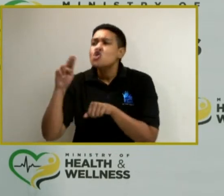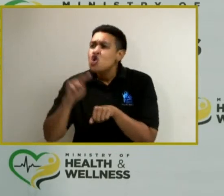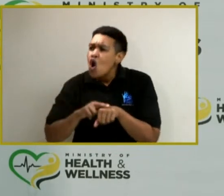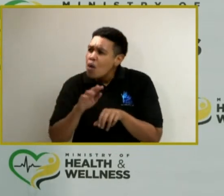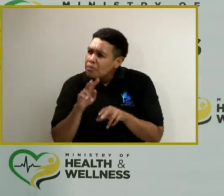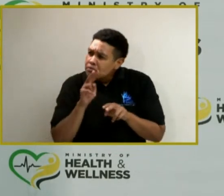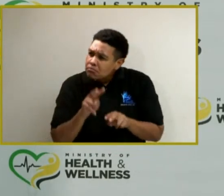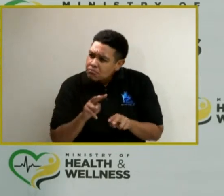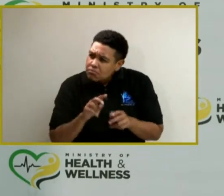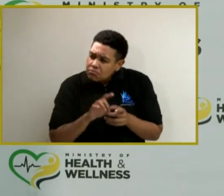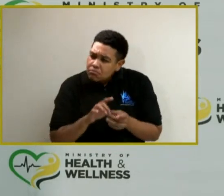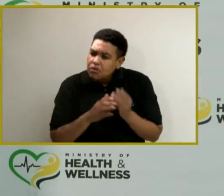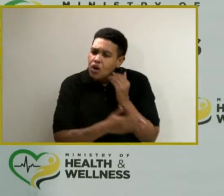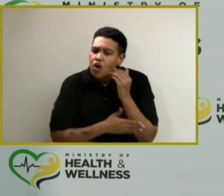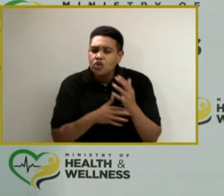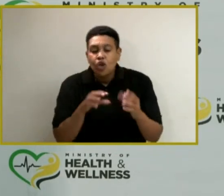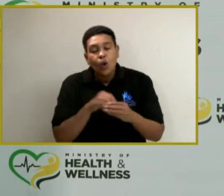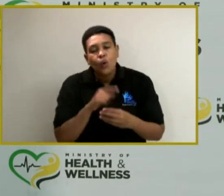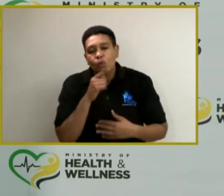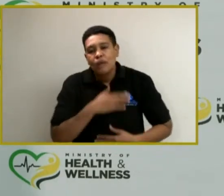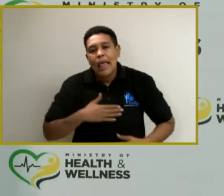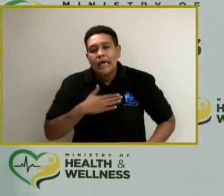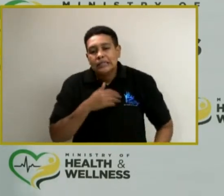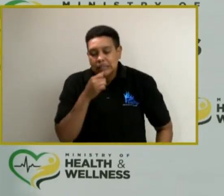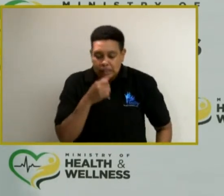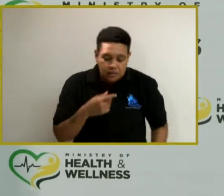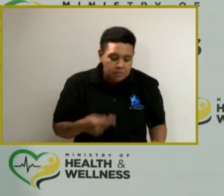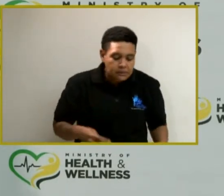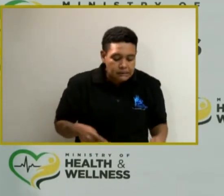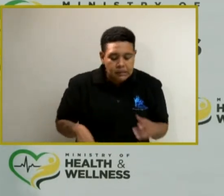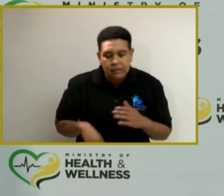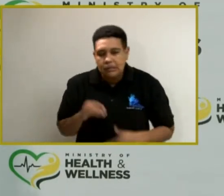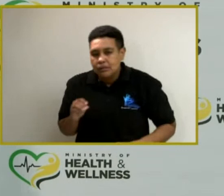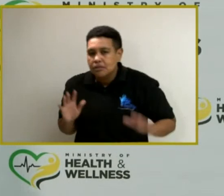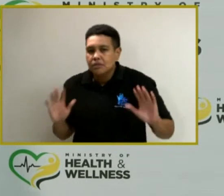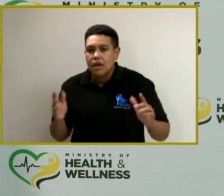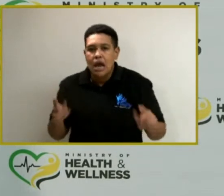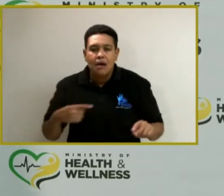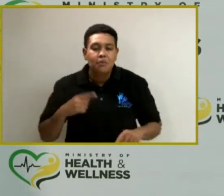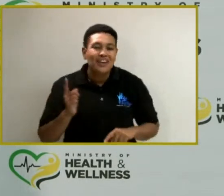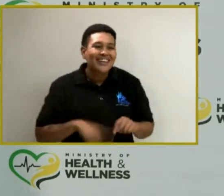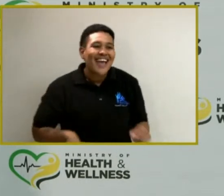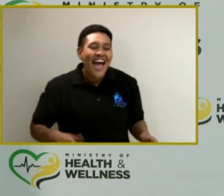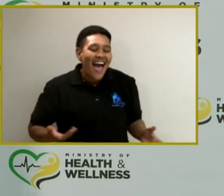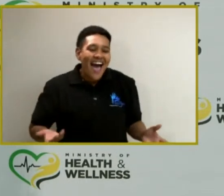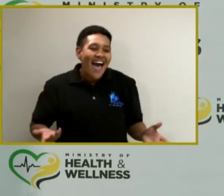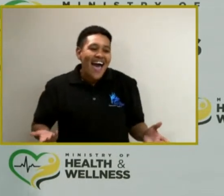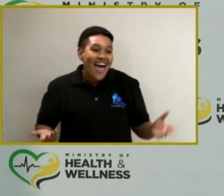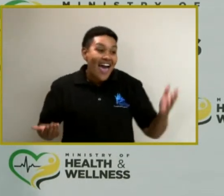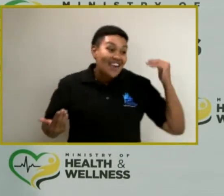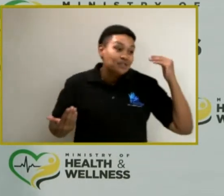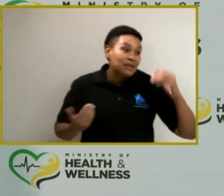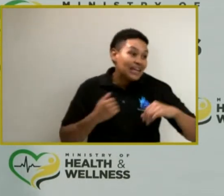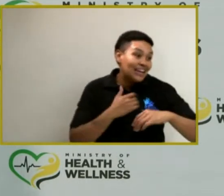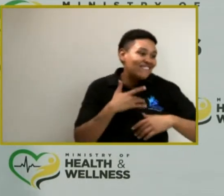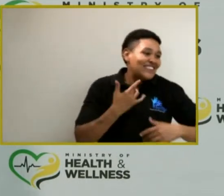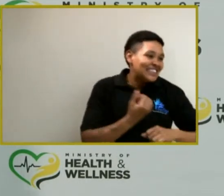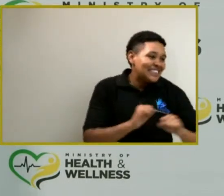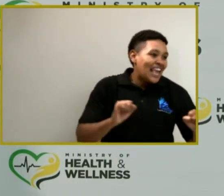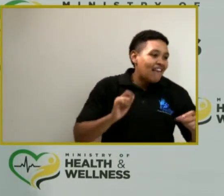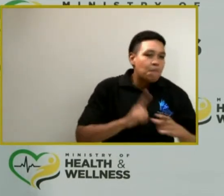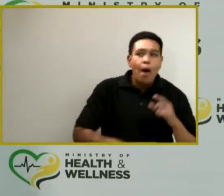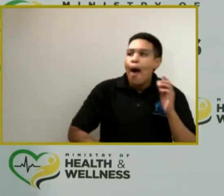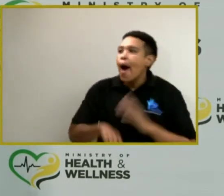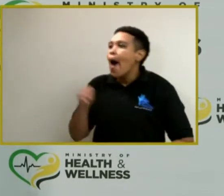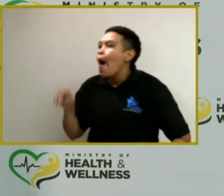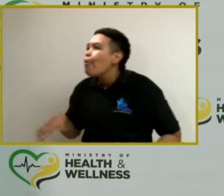in a country, which includes entertainment. We can't have our cake and eat it. So if the